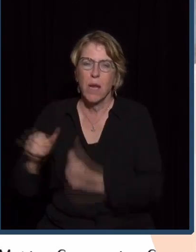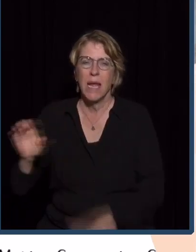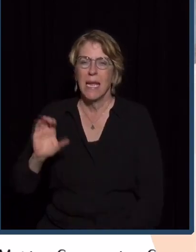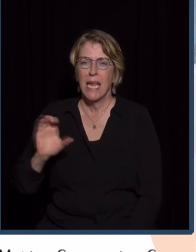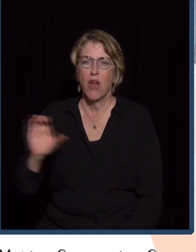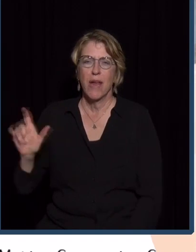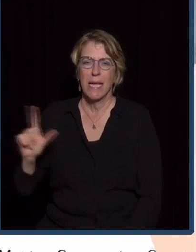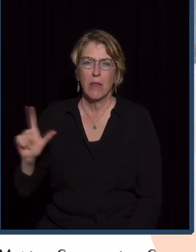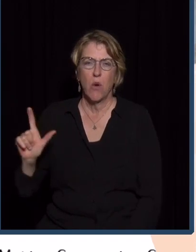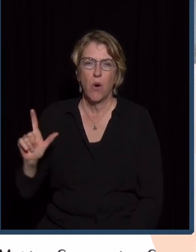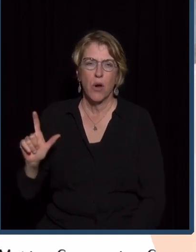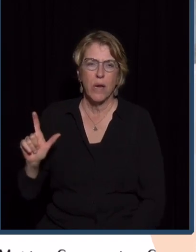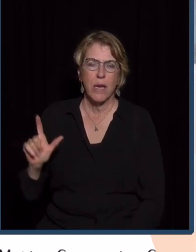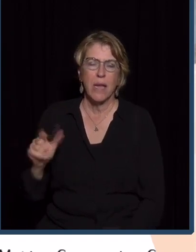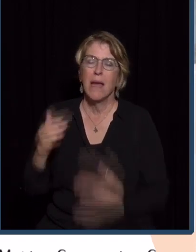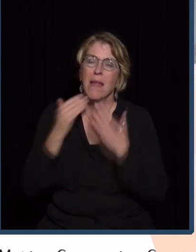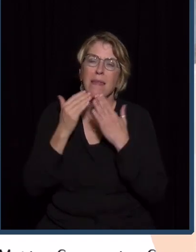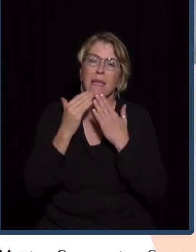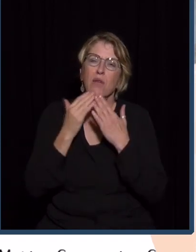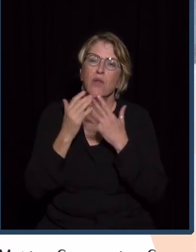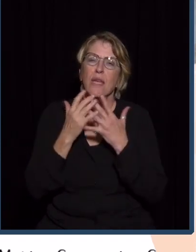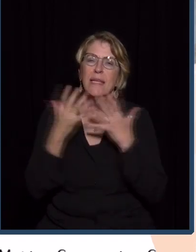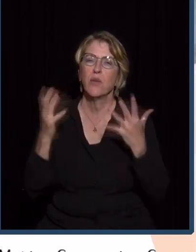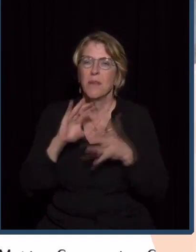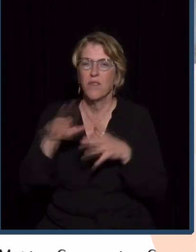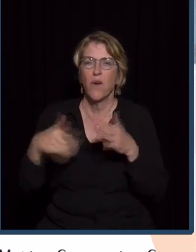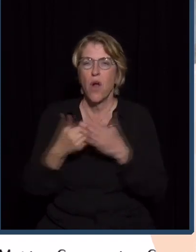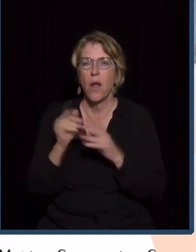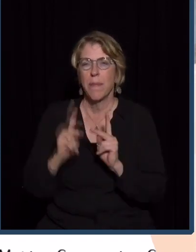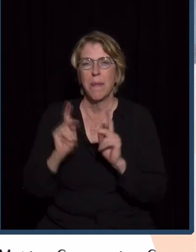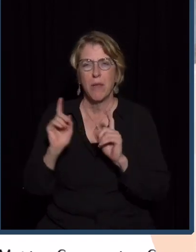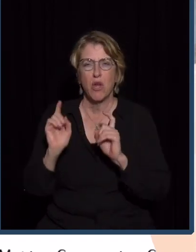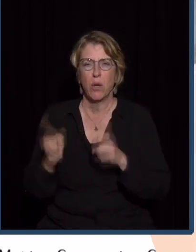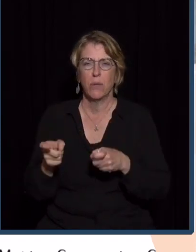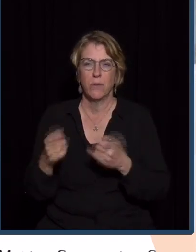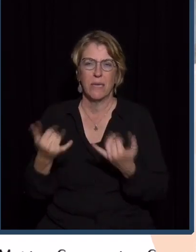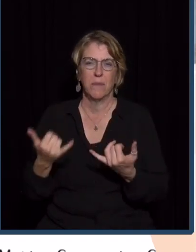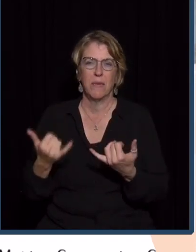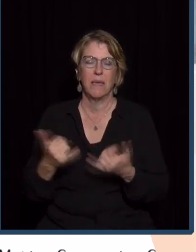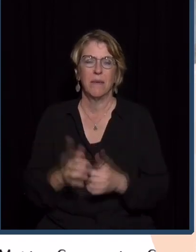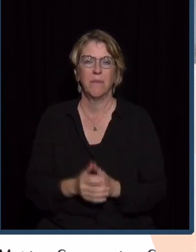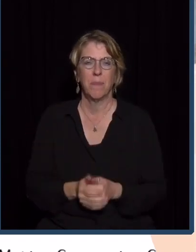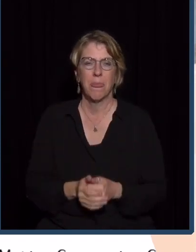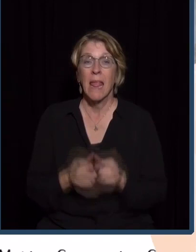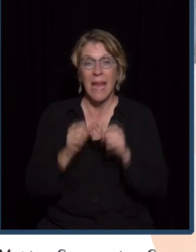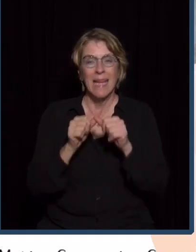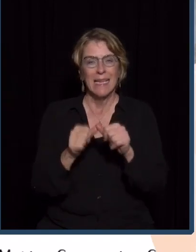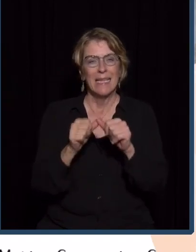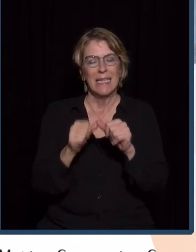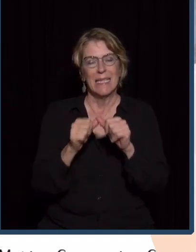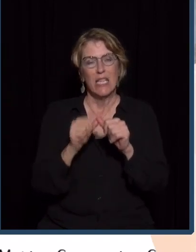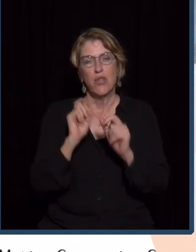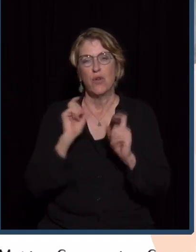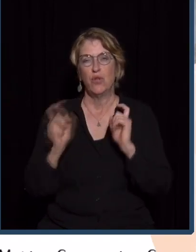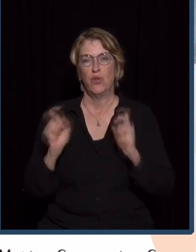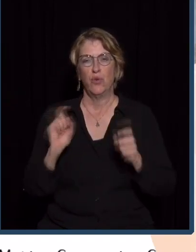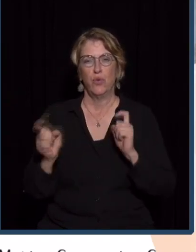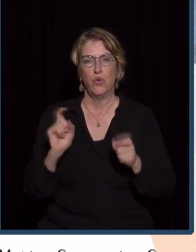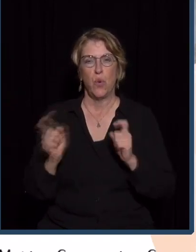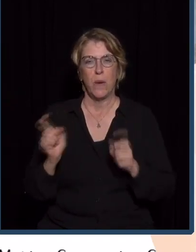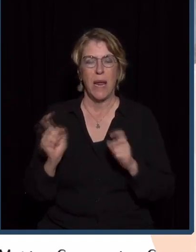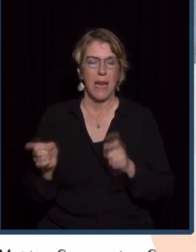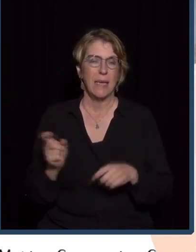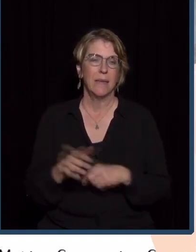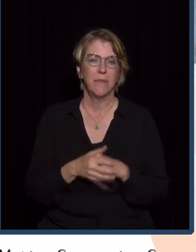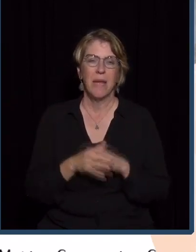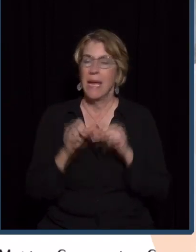Lori, thank you so much to all of you who are giving right now, and continue to put those donations in and